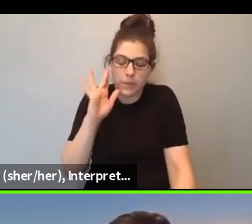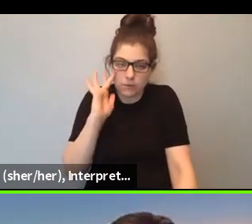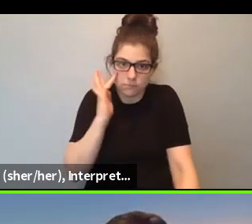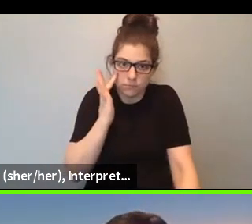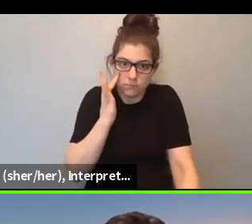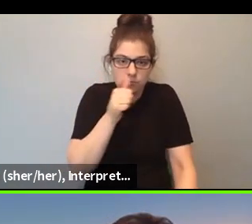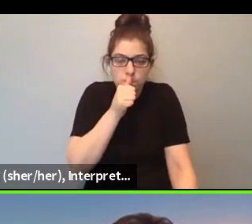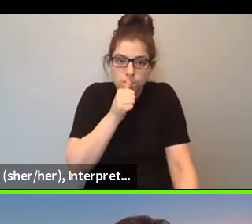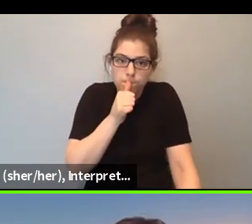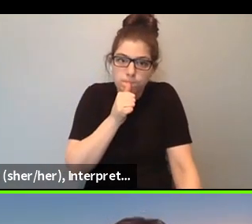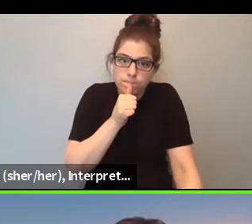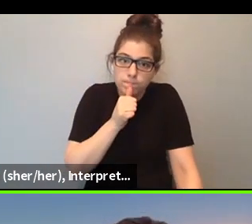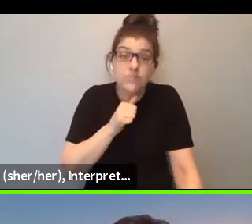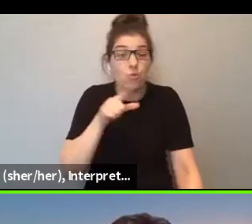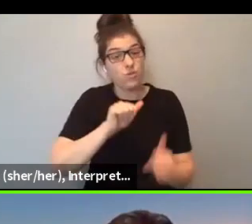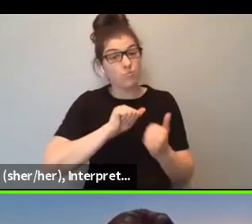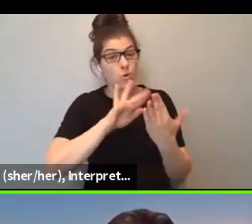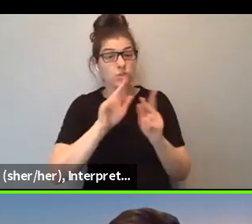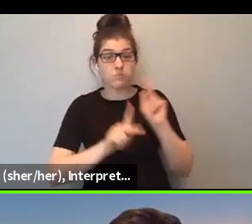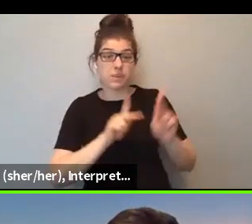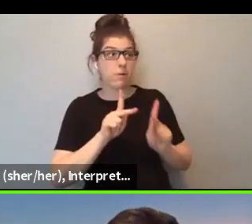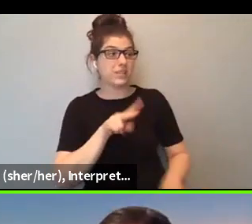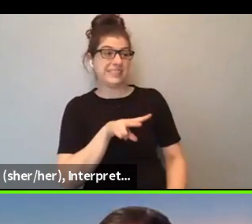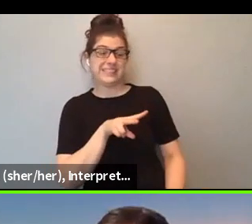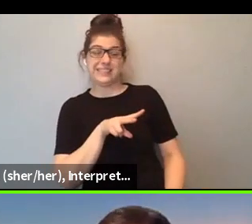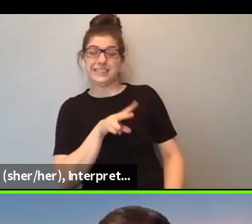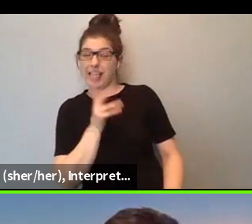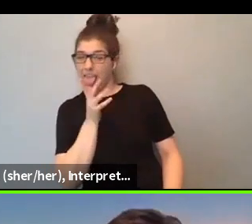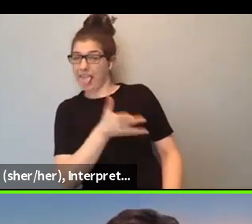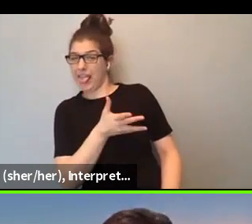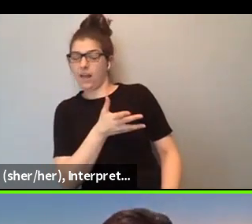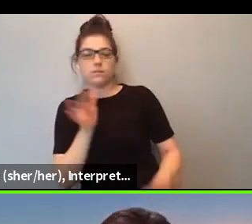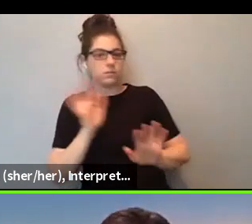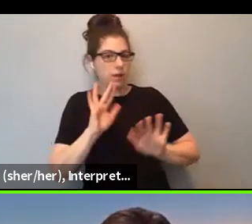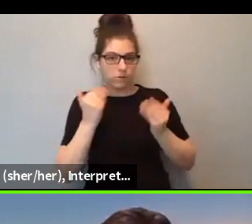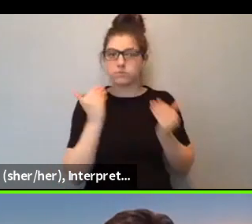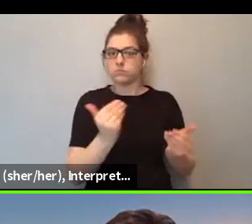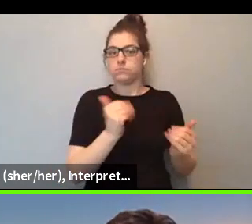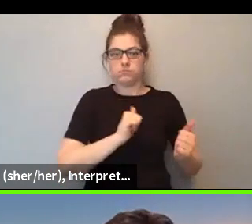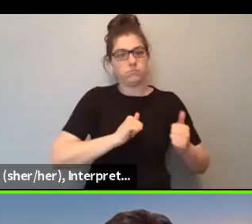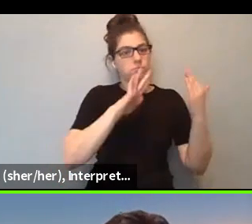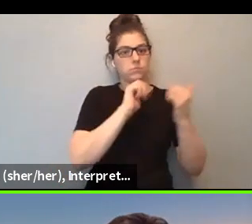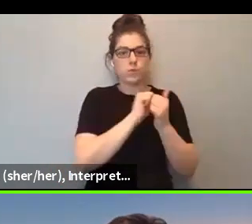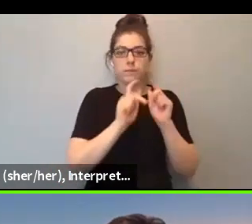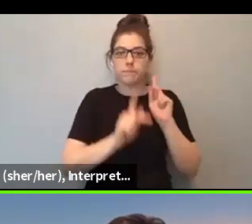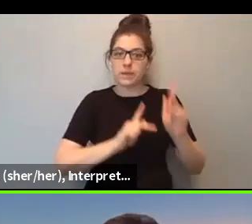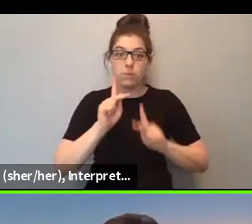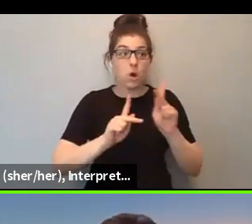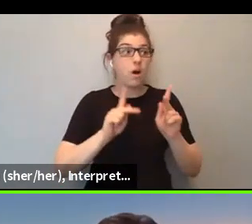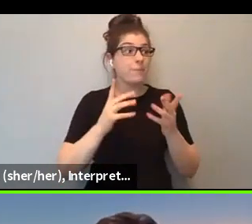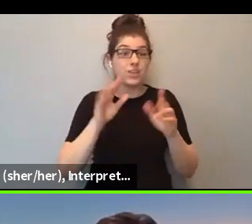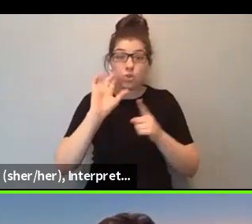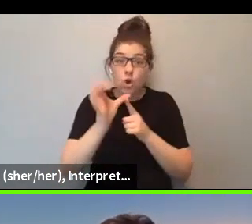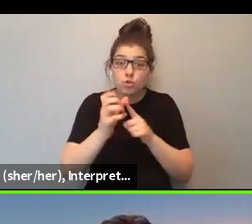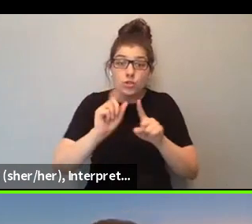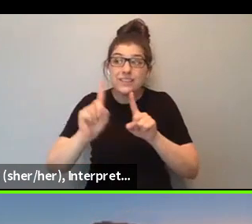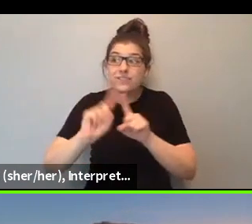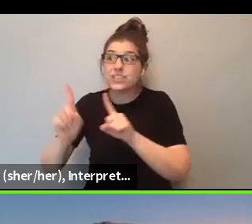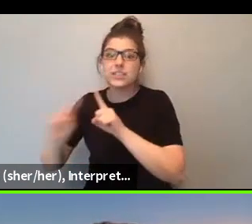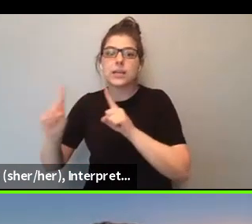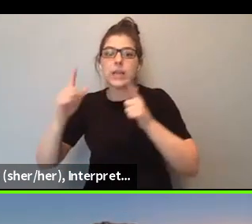to or they don't like talking to. I think it's going to have to be people speaking across aesthetic cultural differences and getting over themselves.